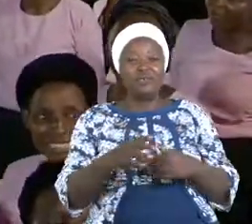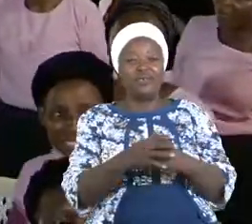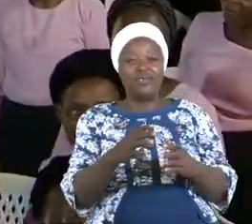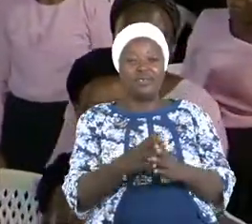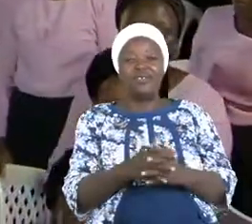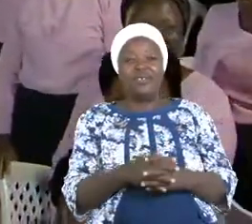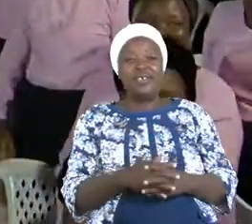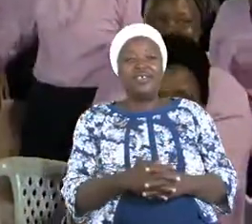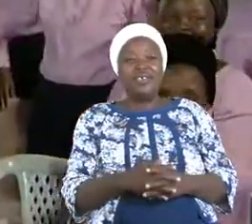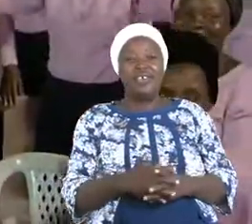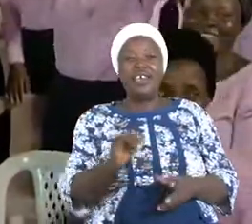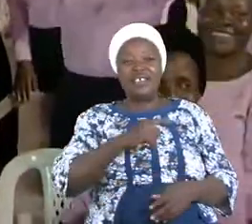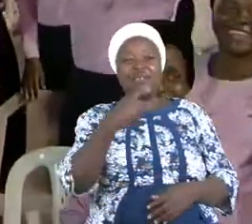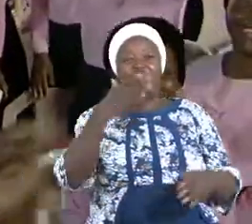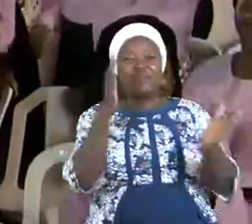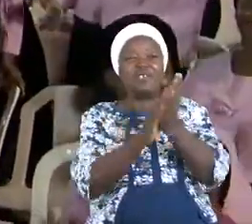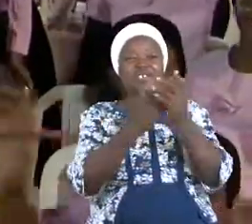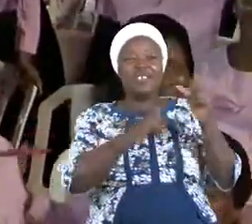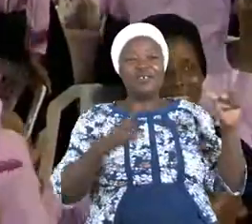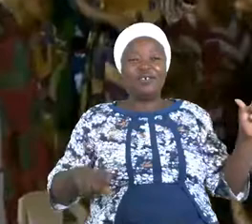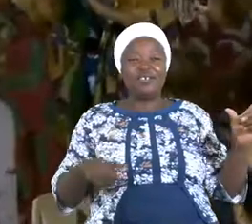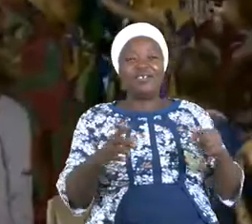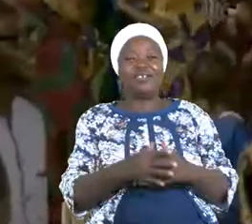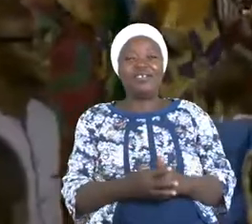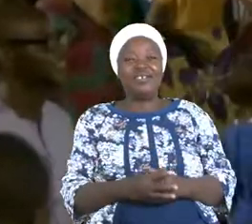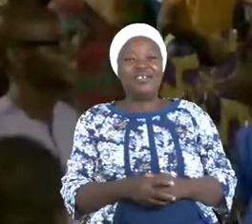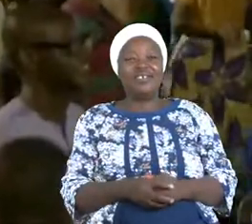I said, praise the Lord.